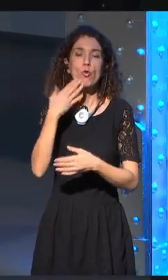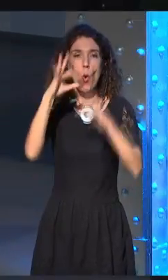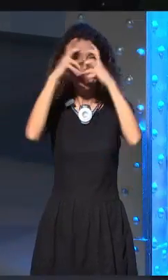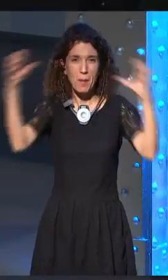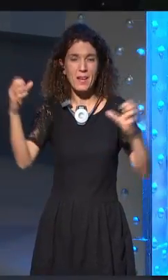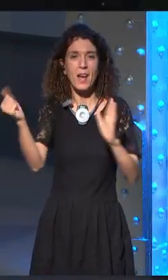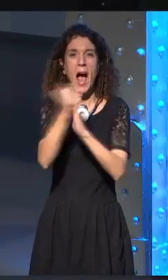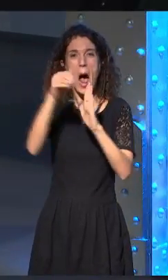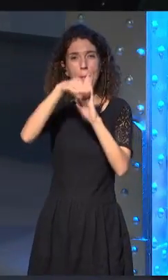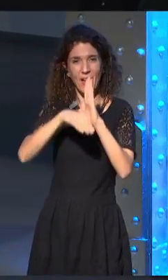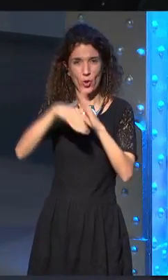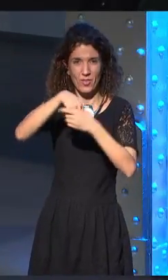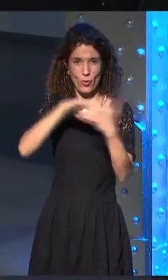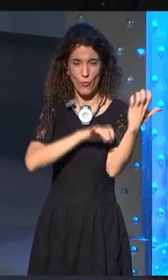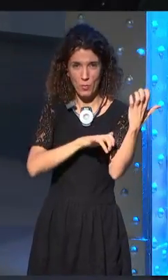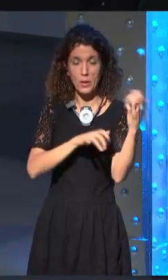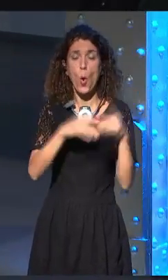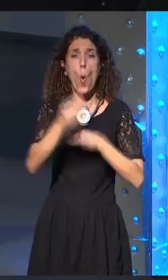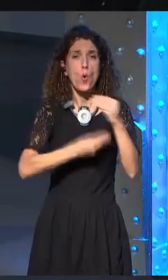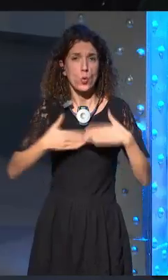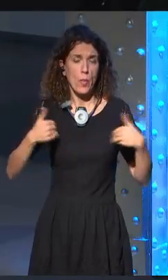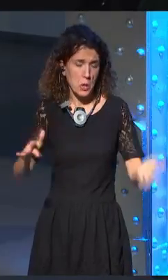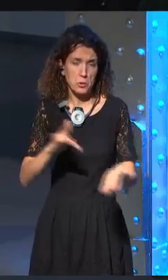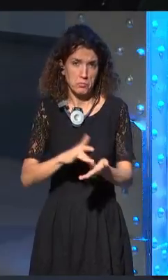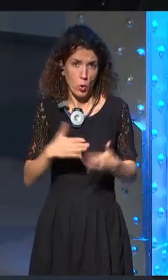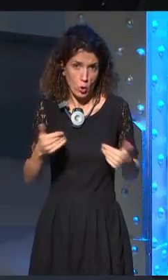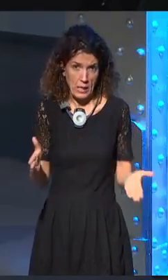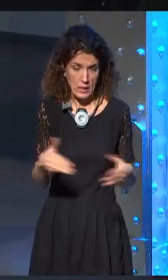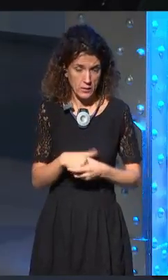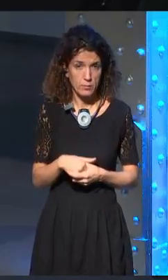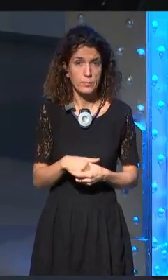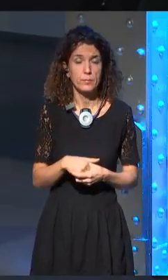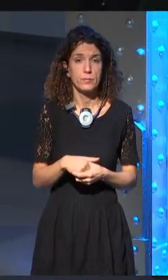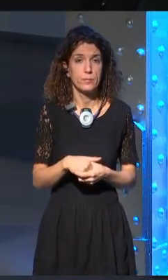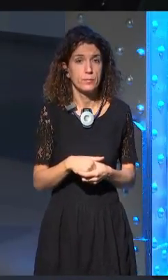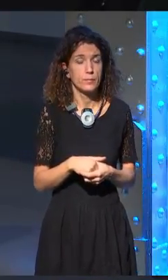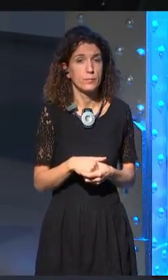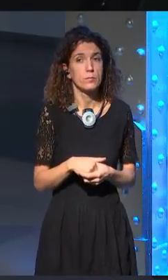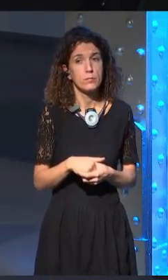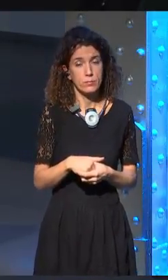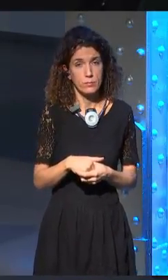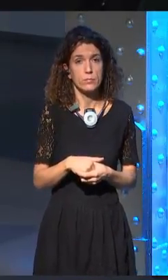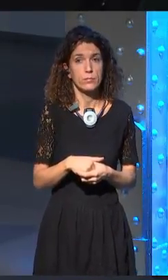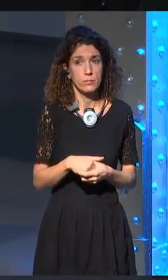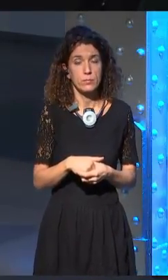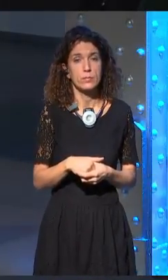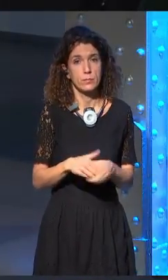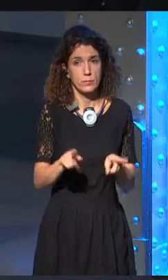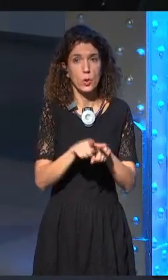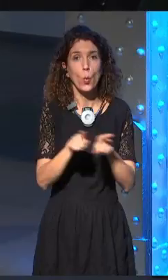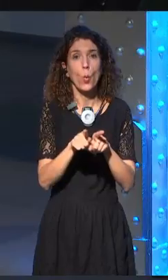application, and you can use it whenever you want, assuming we have a communication link, which is probably about